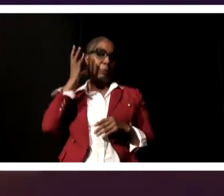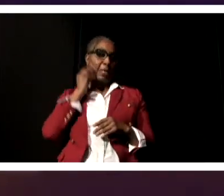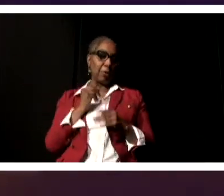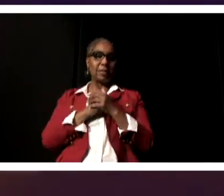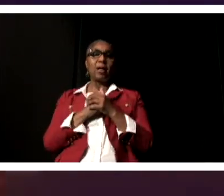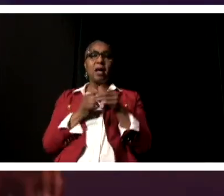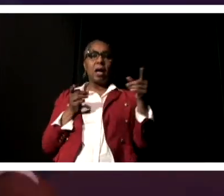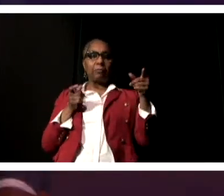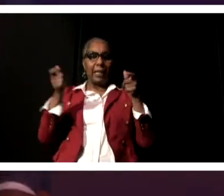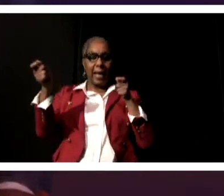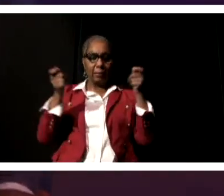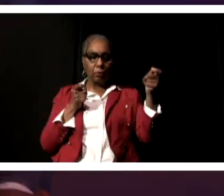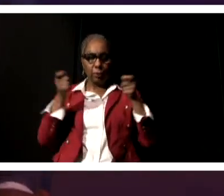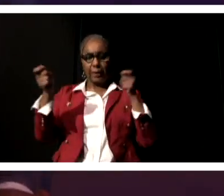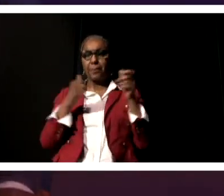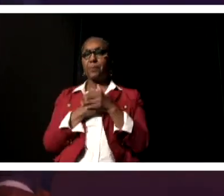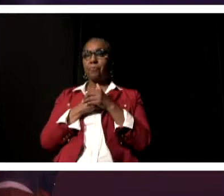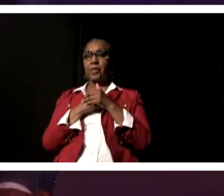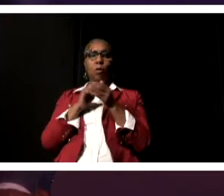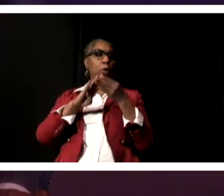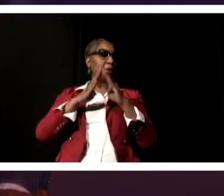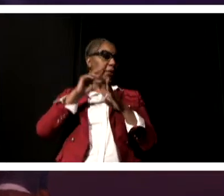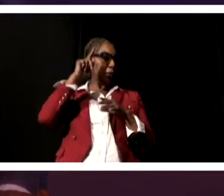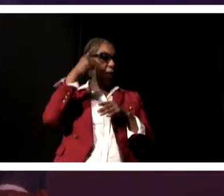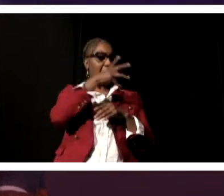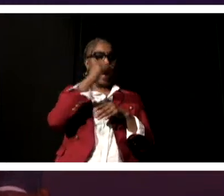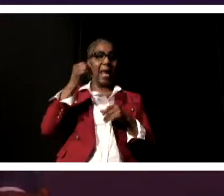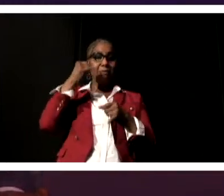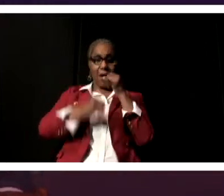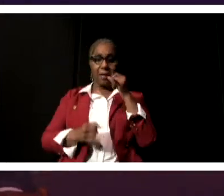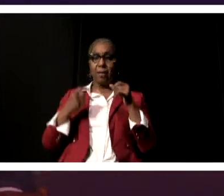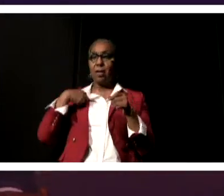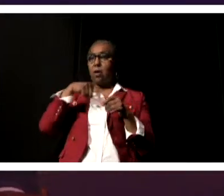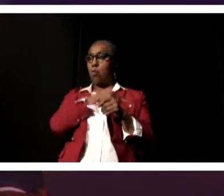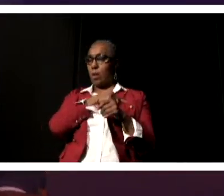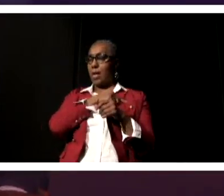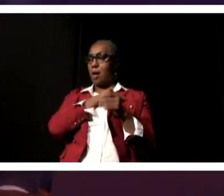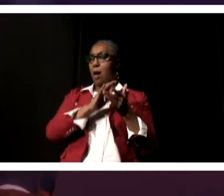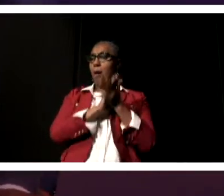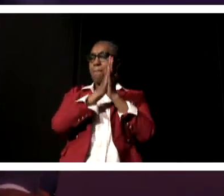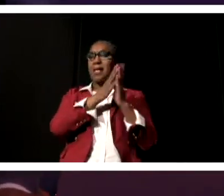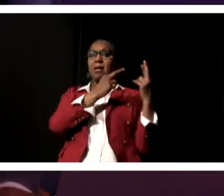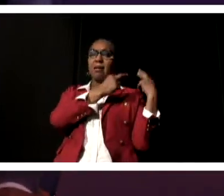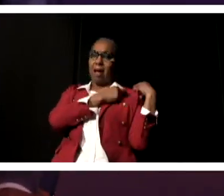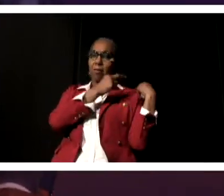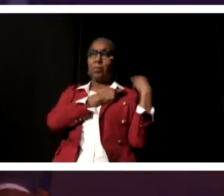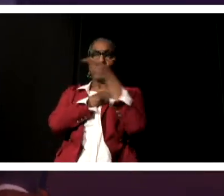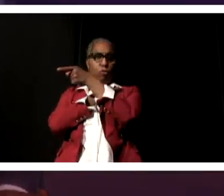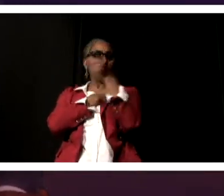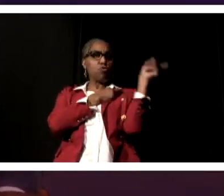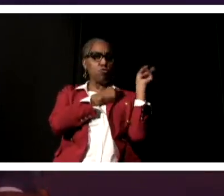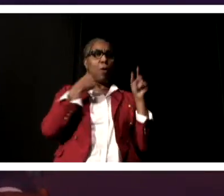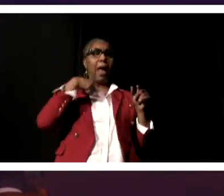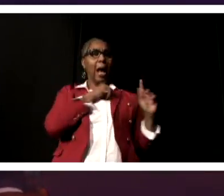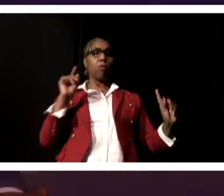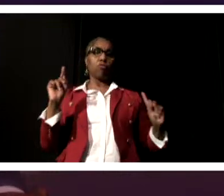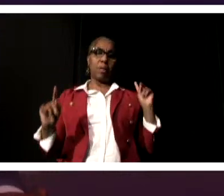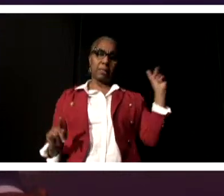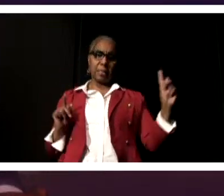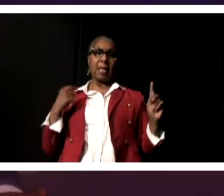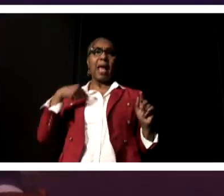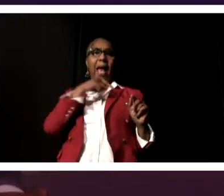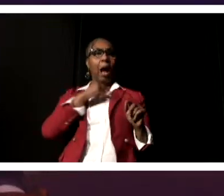of dealing with city government. And finally, we are being accountable to you, our residents,